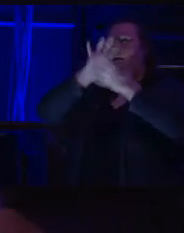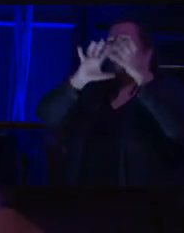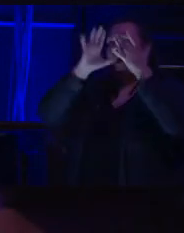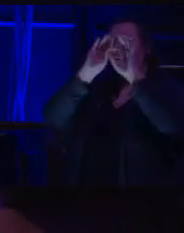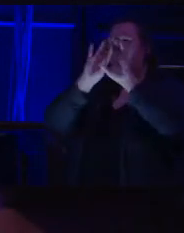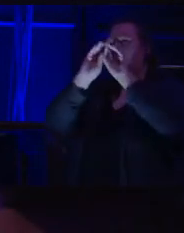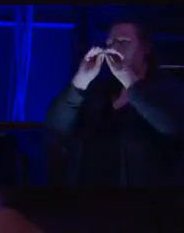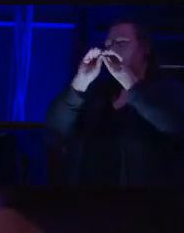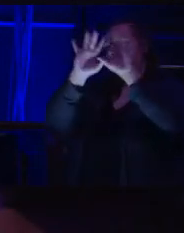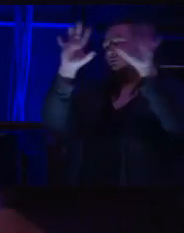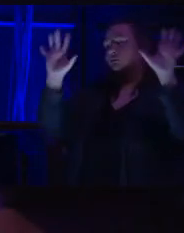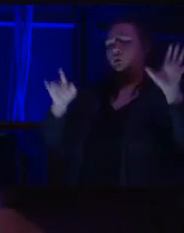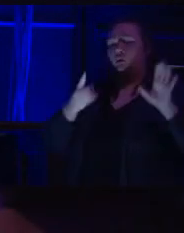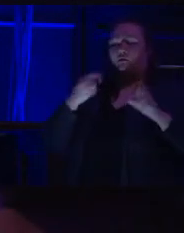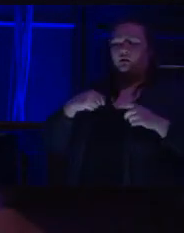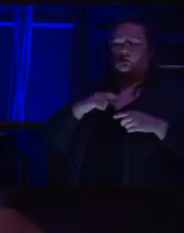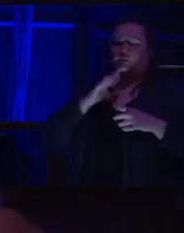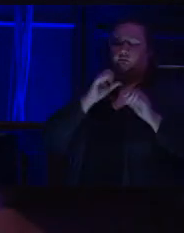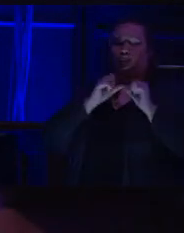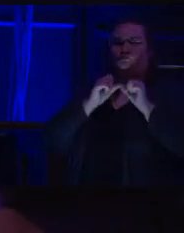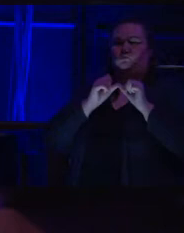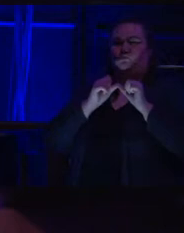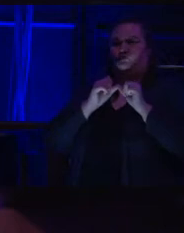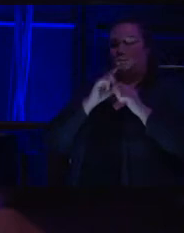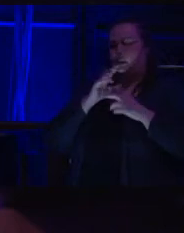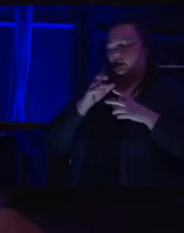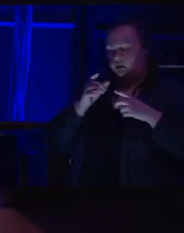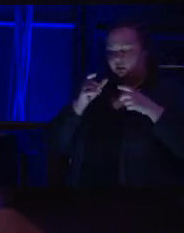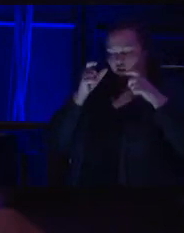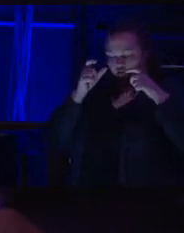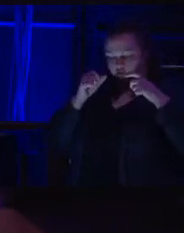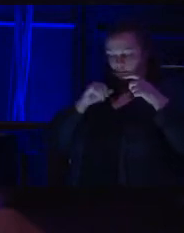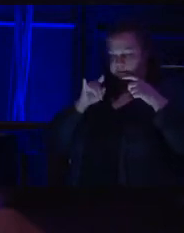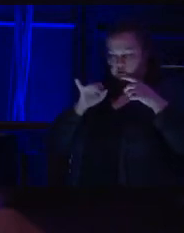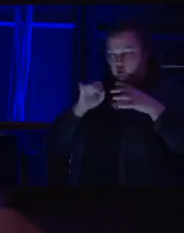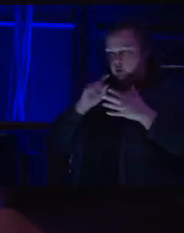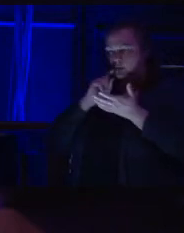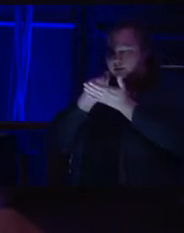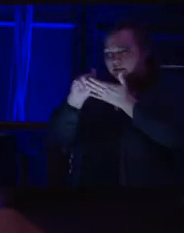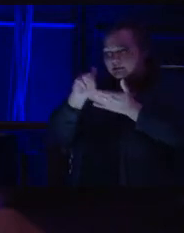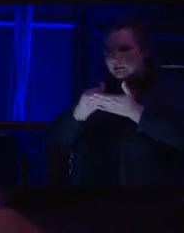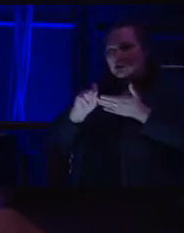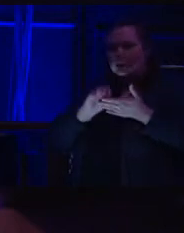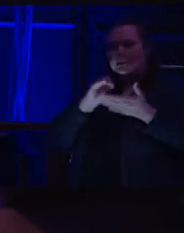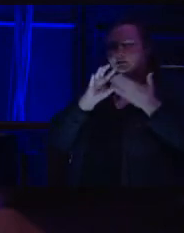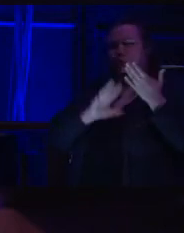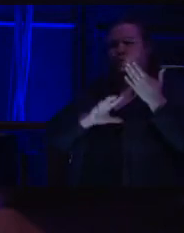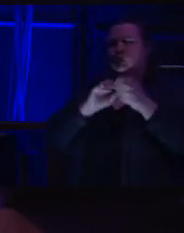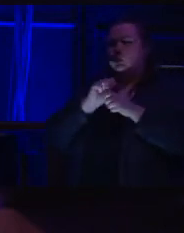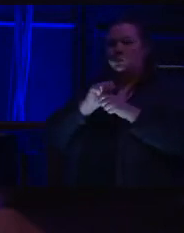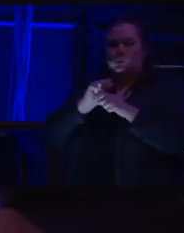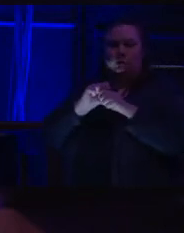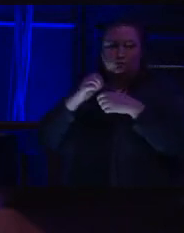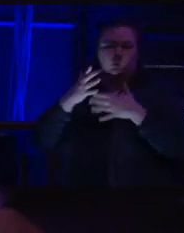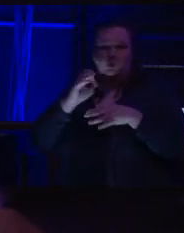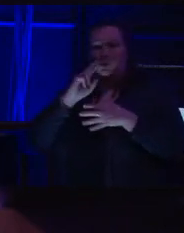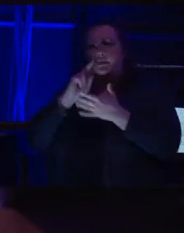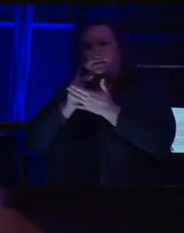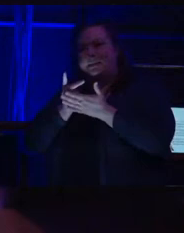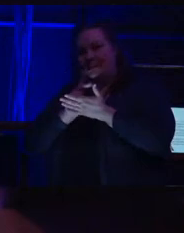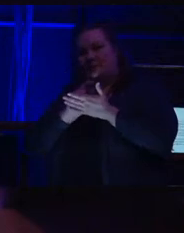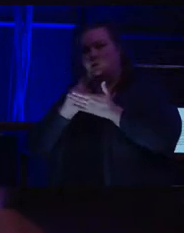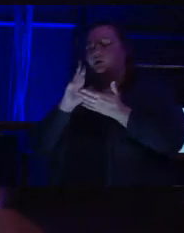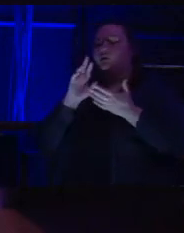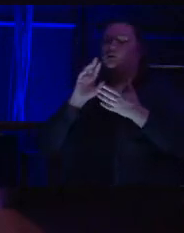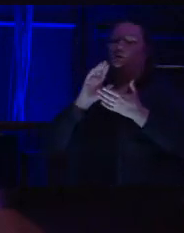reveal one of us steady at the microscope or taking notes in the student newsroom, or in the kitchen,